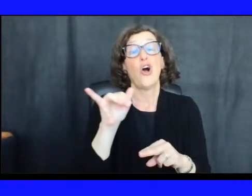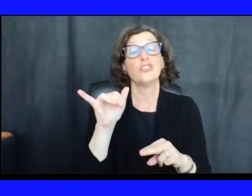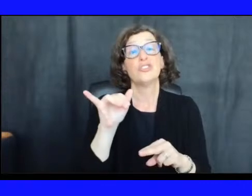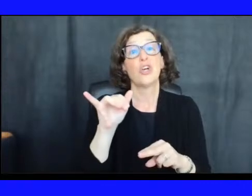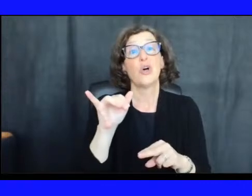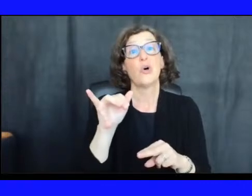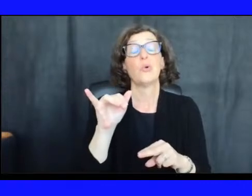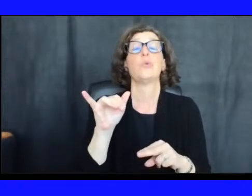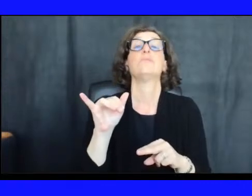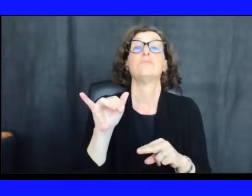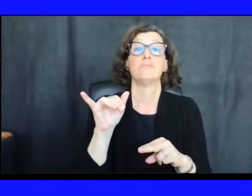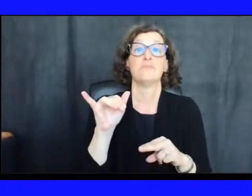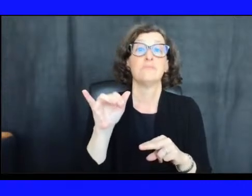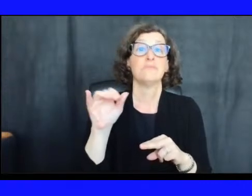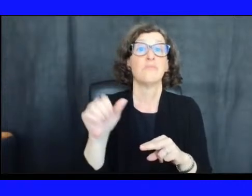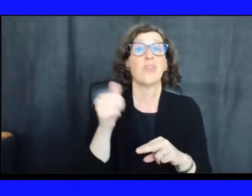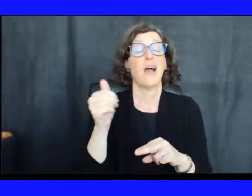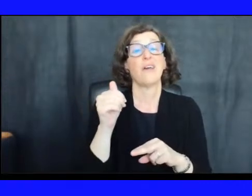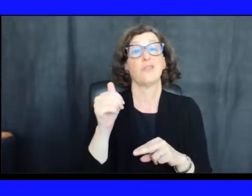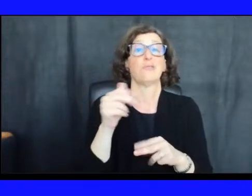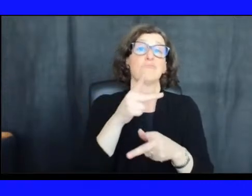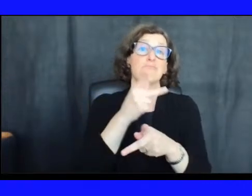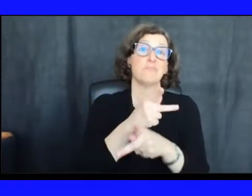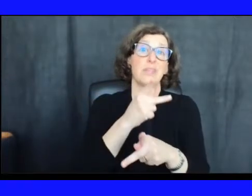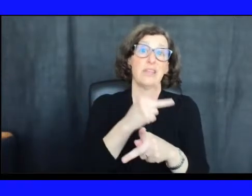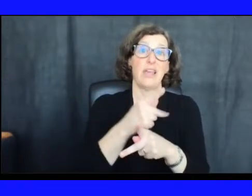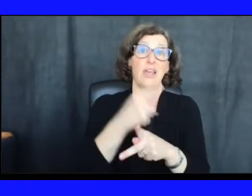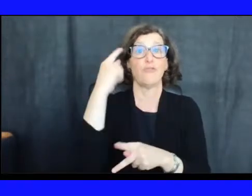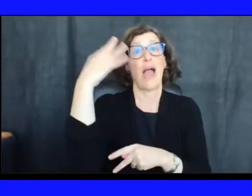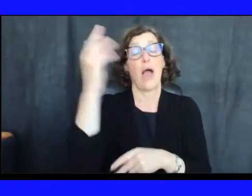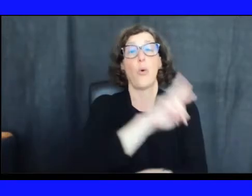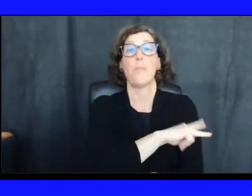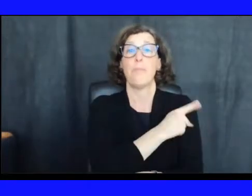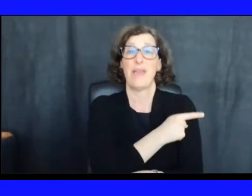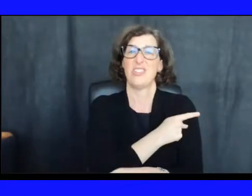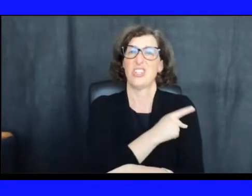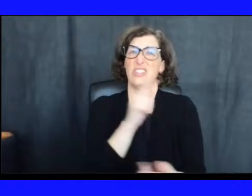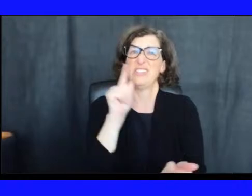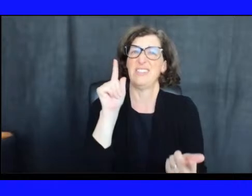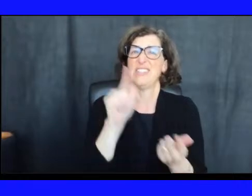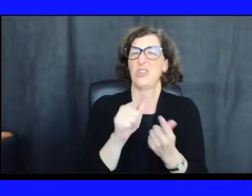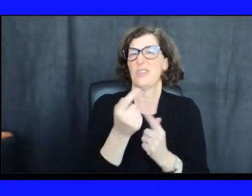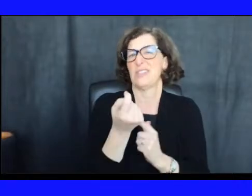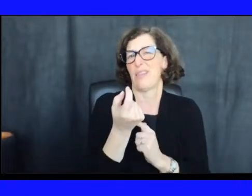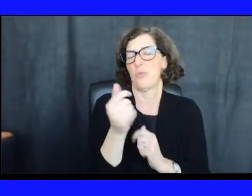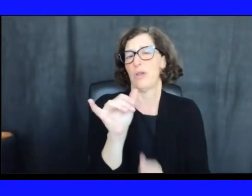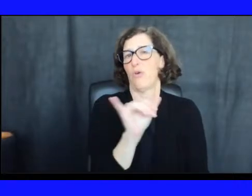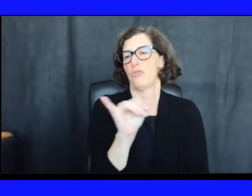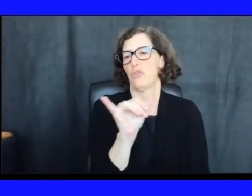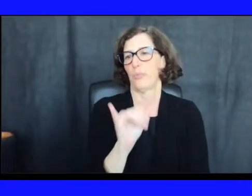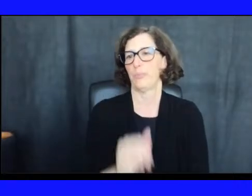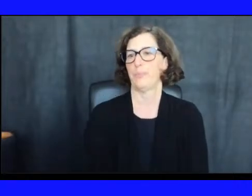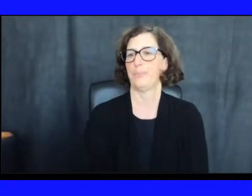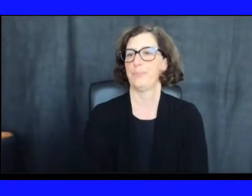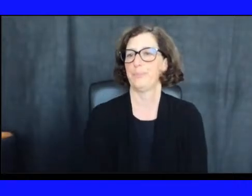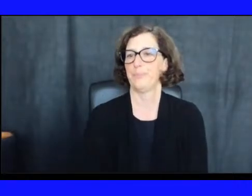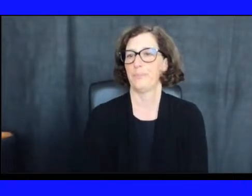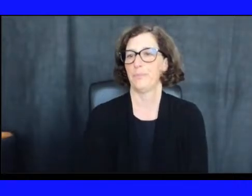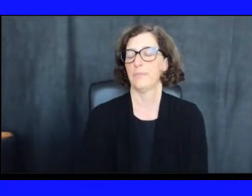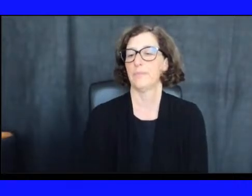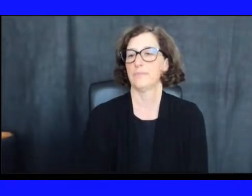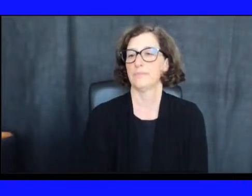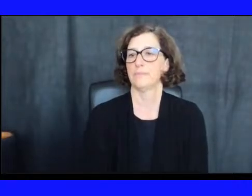and proud of Dr. Nicola Davis and the population health team under Ted Long to